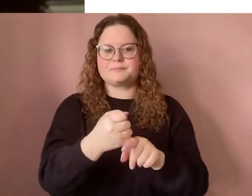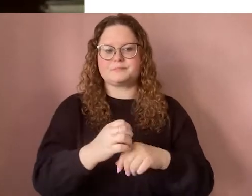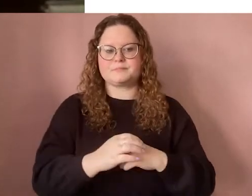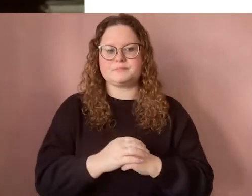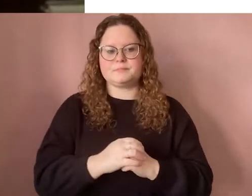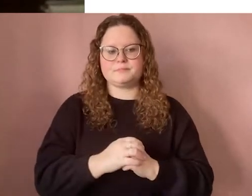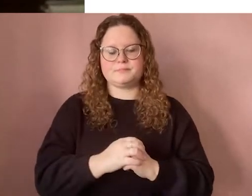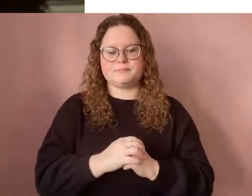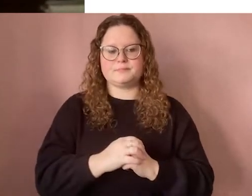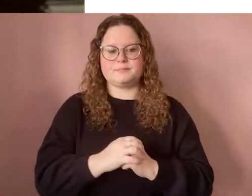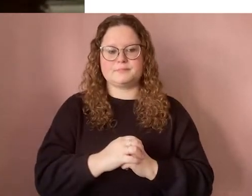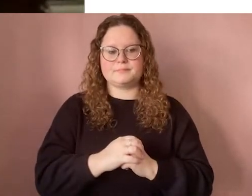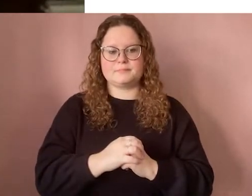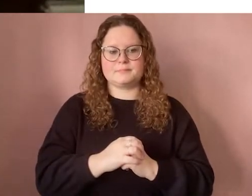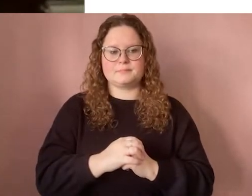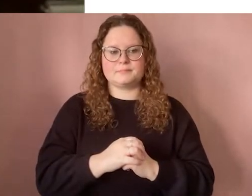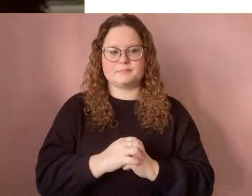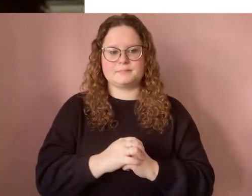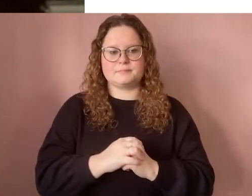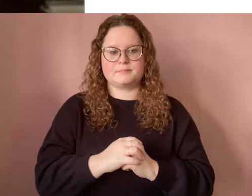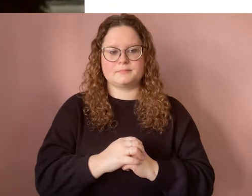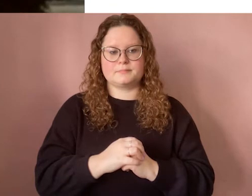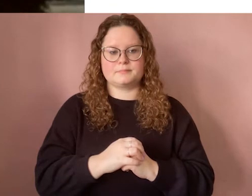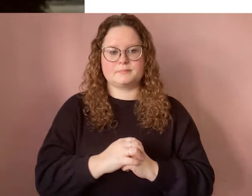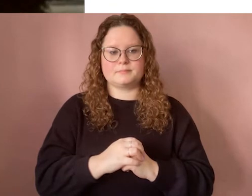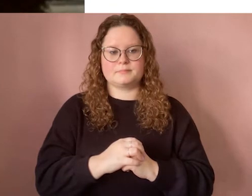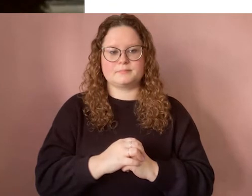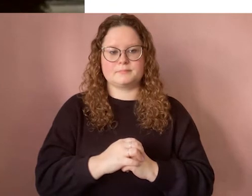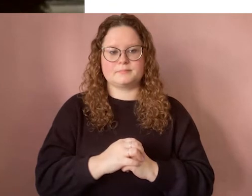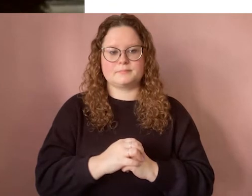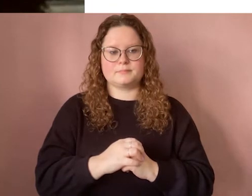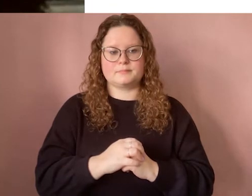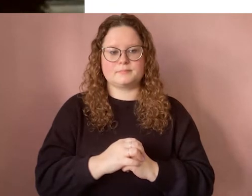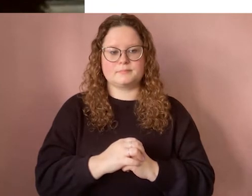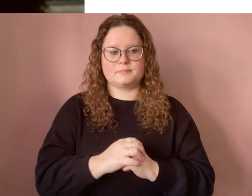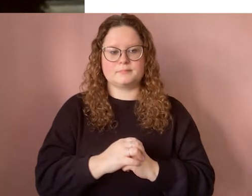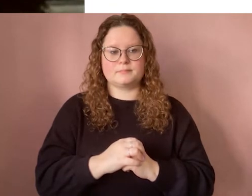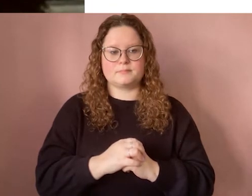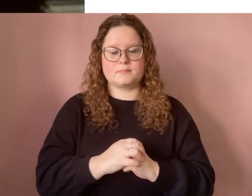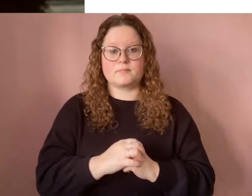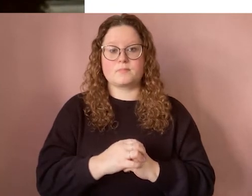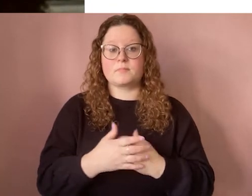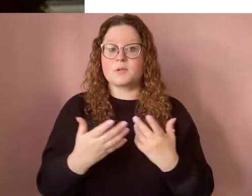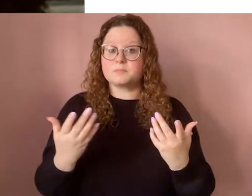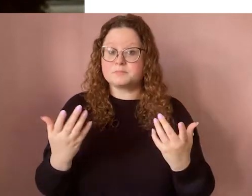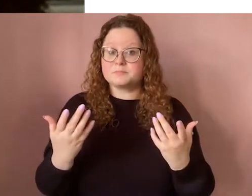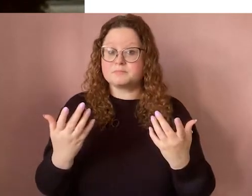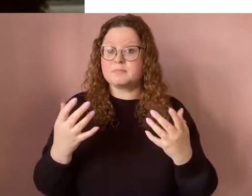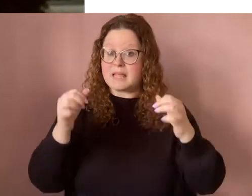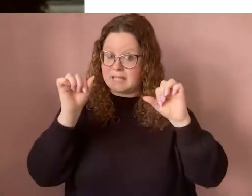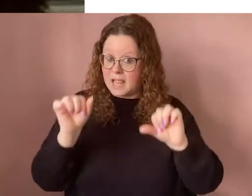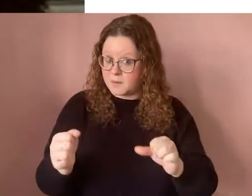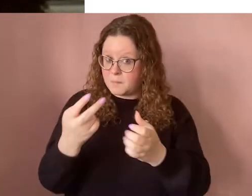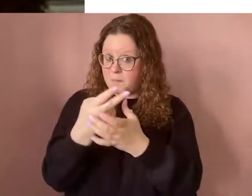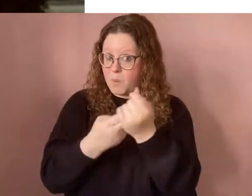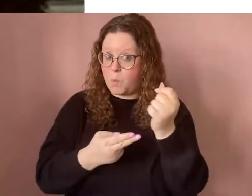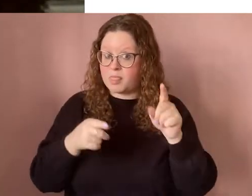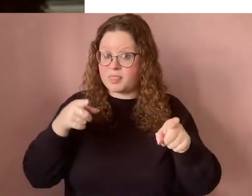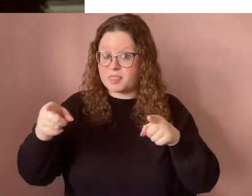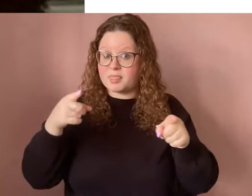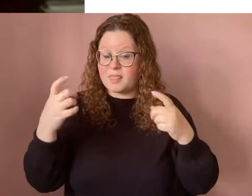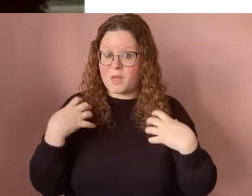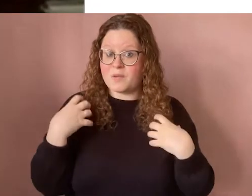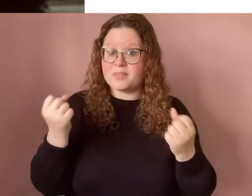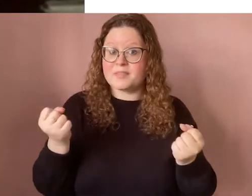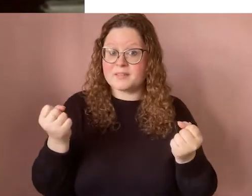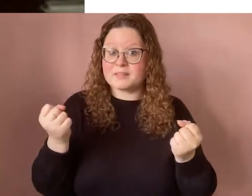the end of that phrase of two minds. Can we keep them both healthy, the human mind and the mind